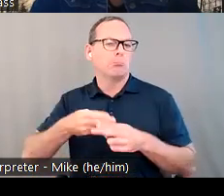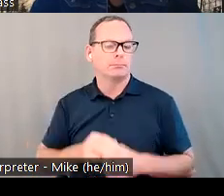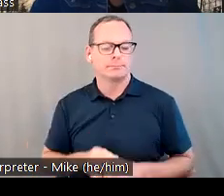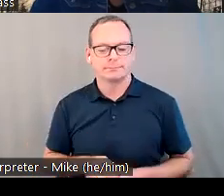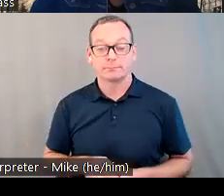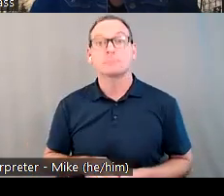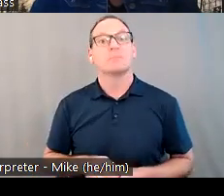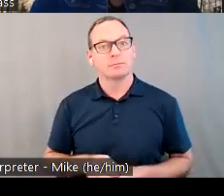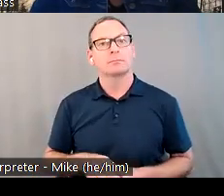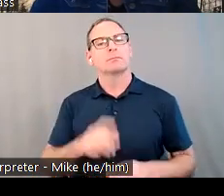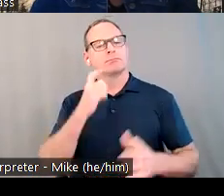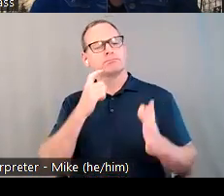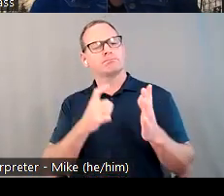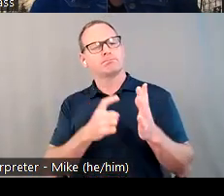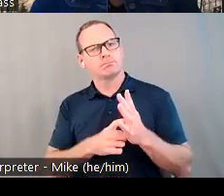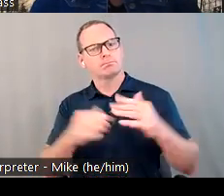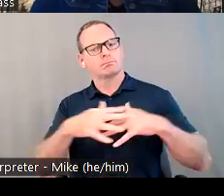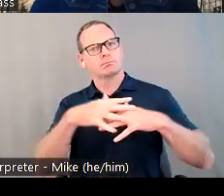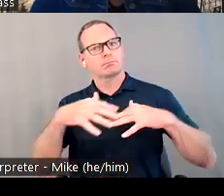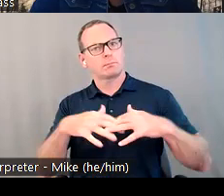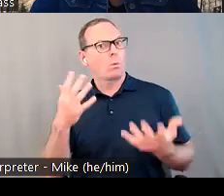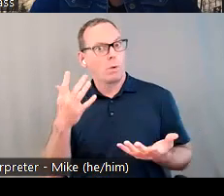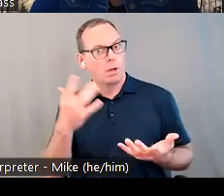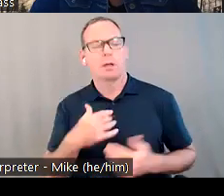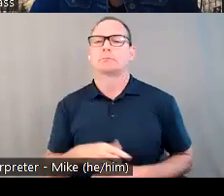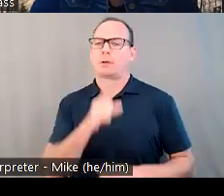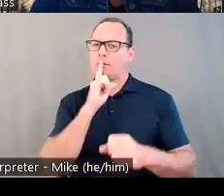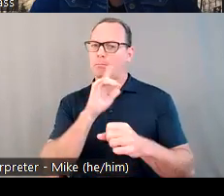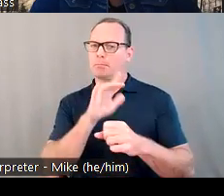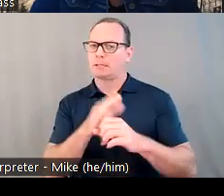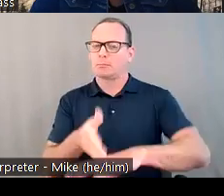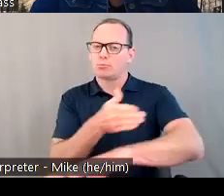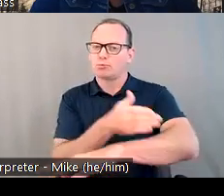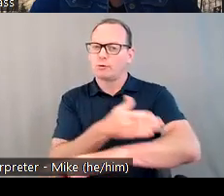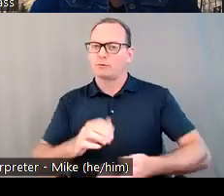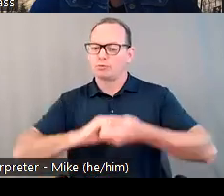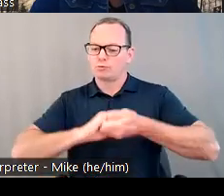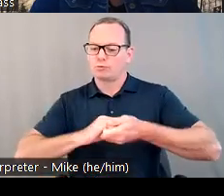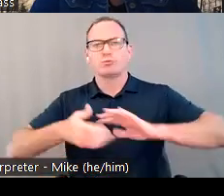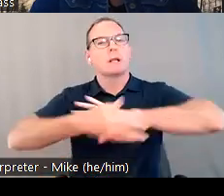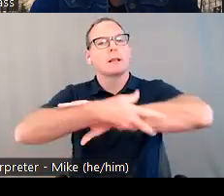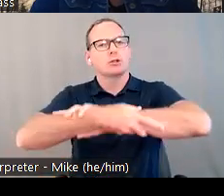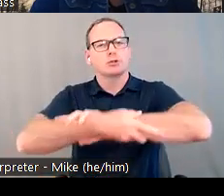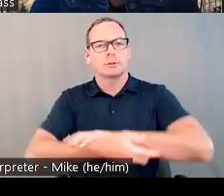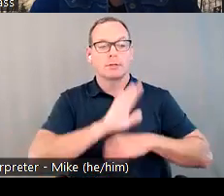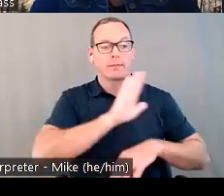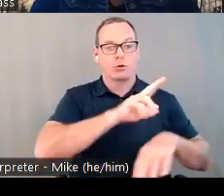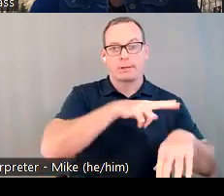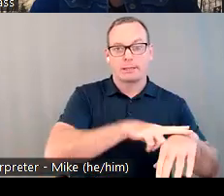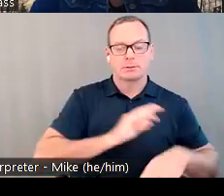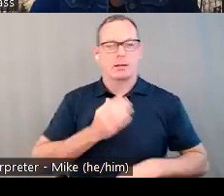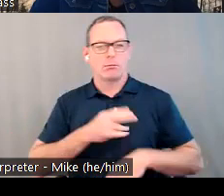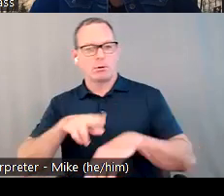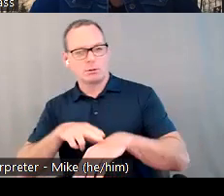clearly to reaffirm our commitment and responsibility in improving relationships between nations and to improving our